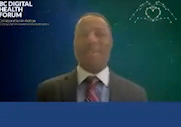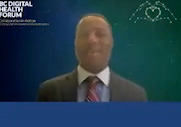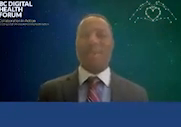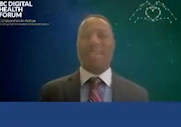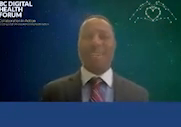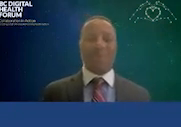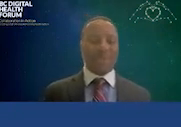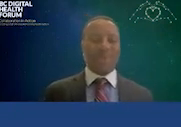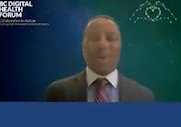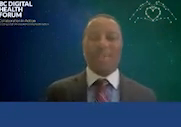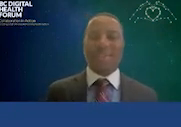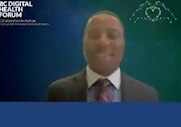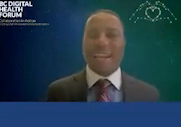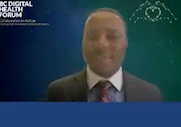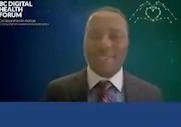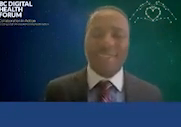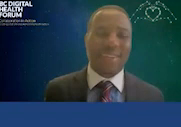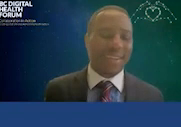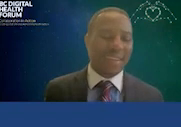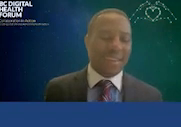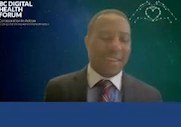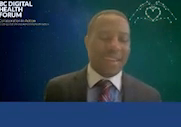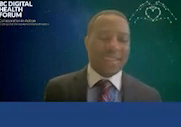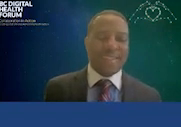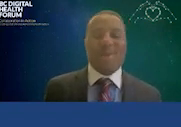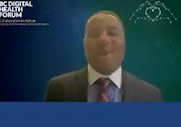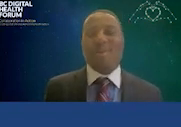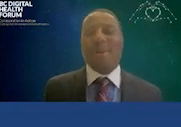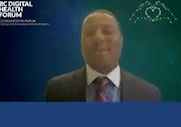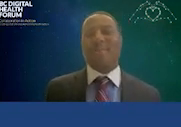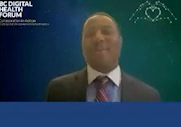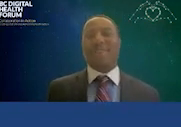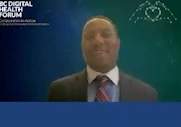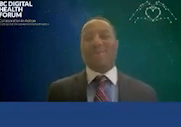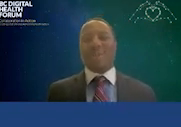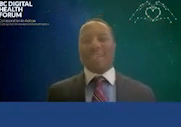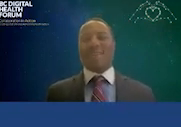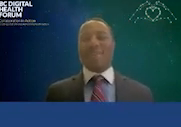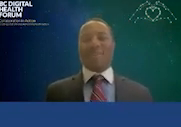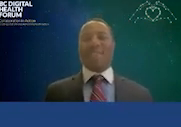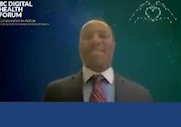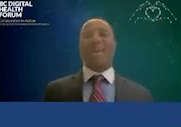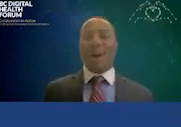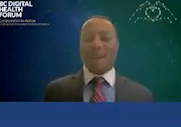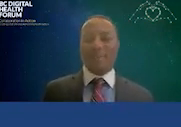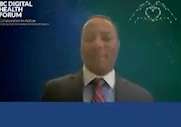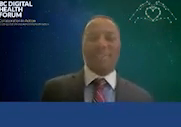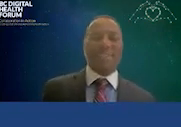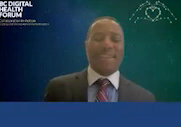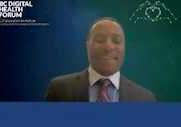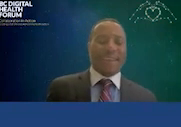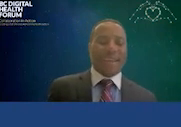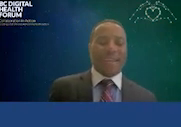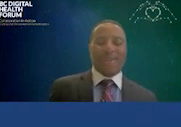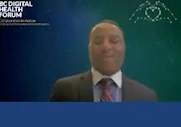really pleased to be here with you all this afternoon and to talk about something that is of interest to all of